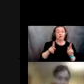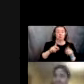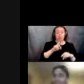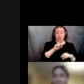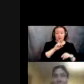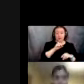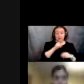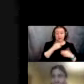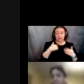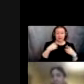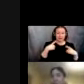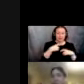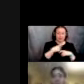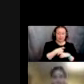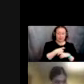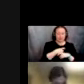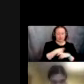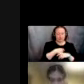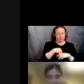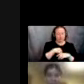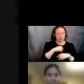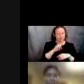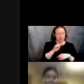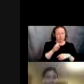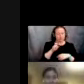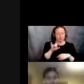complicated, sexist, confusing.